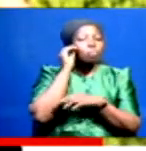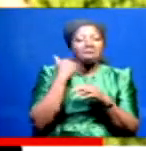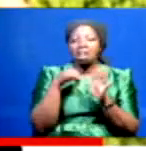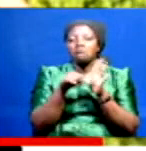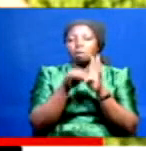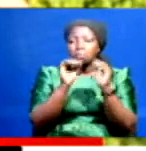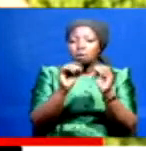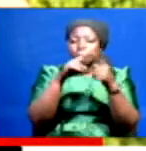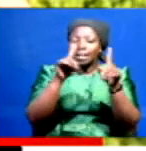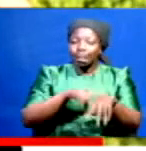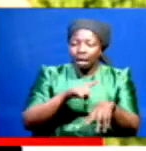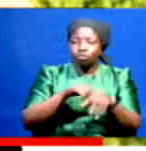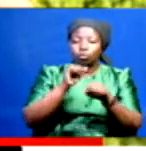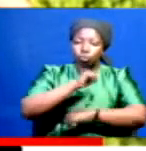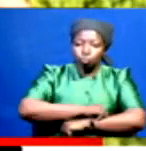inafunguka,